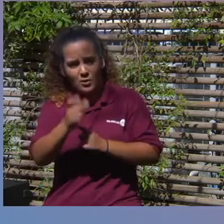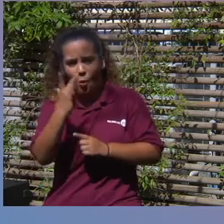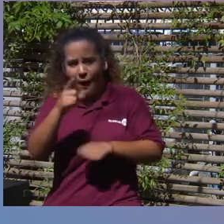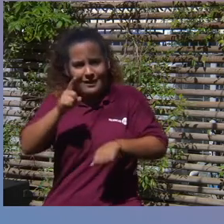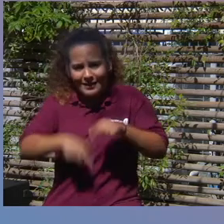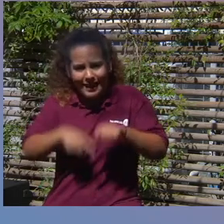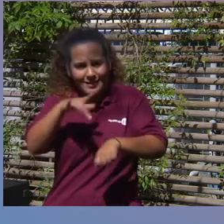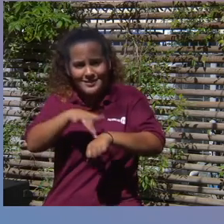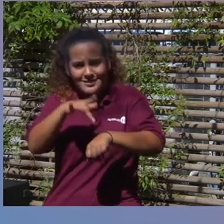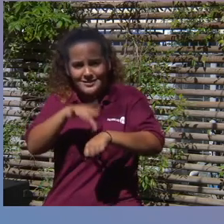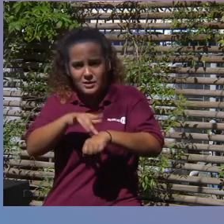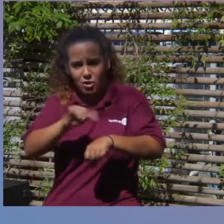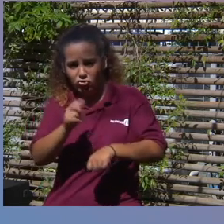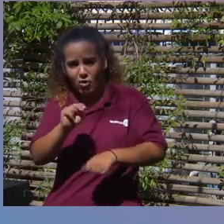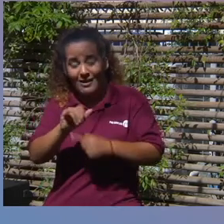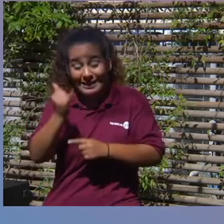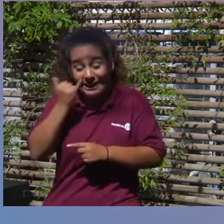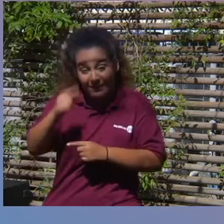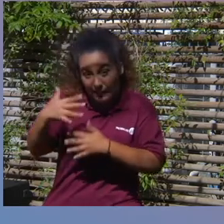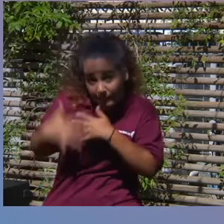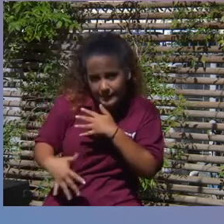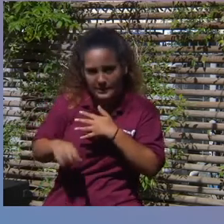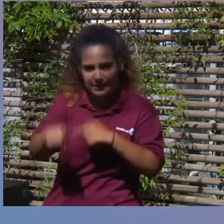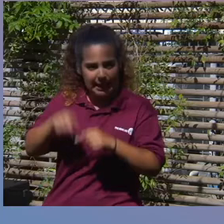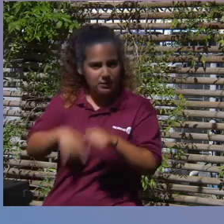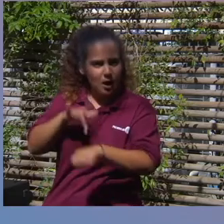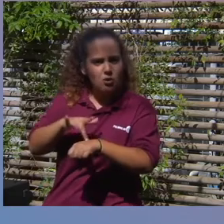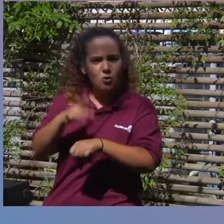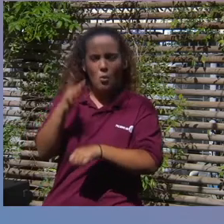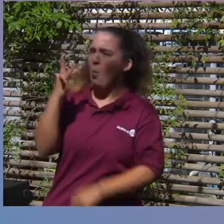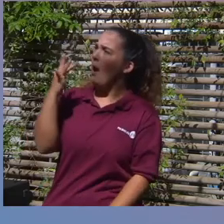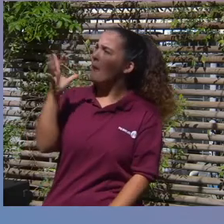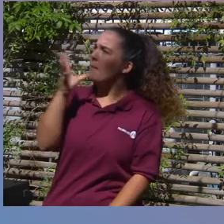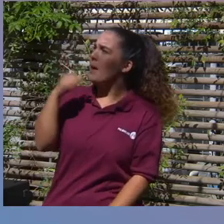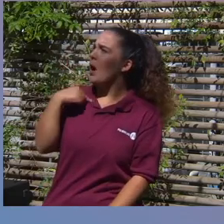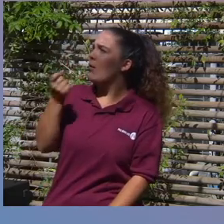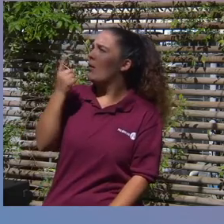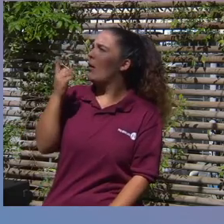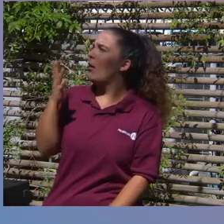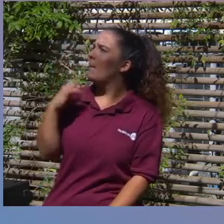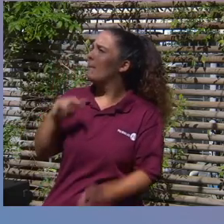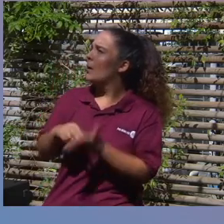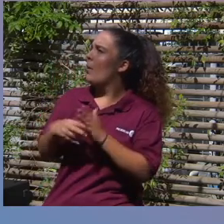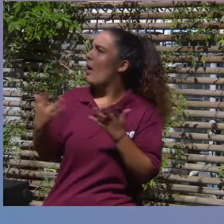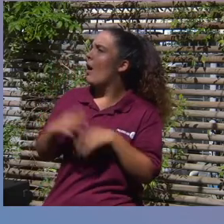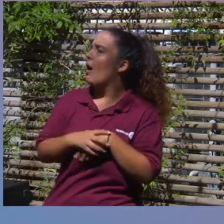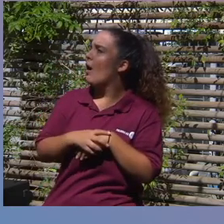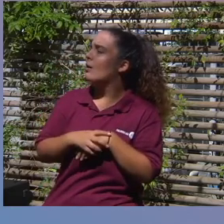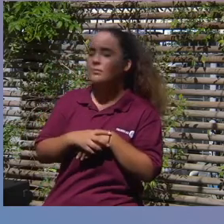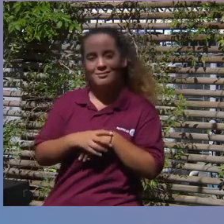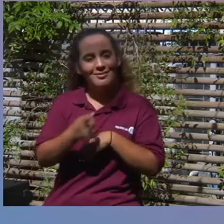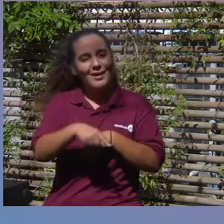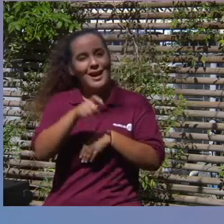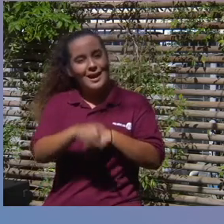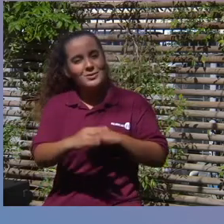touch little Johnny if he bleeds. Mm. Well, why? Why, mommy? What is that? They had to learn. You know, we're